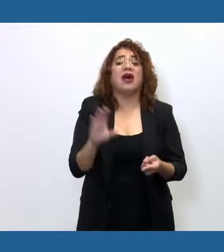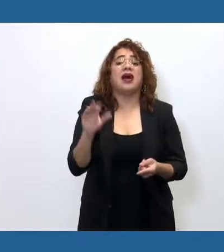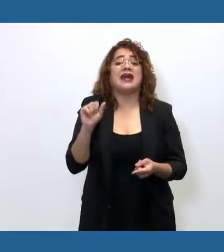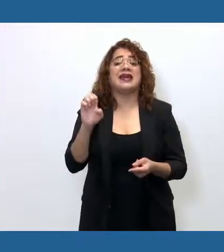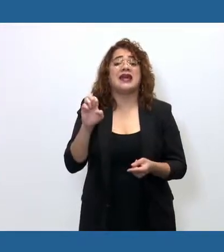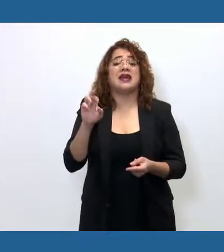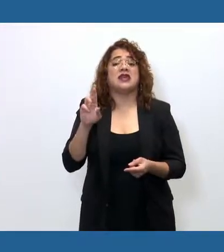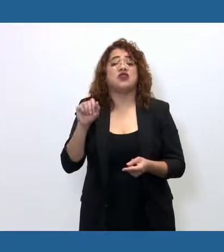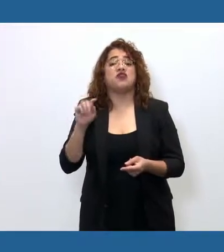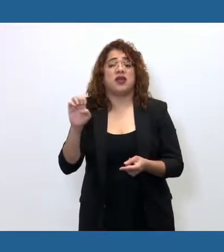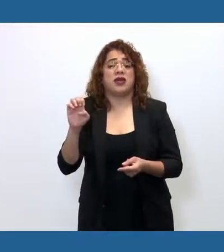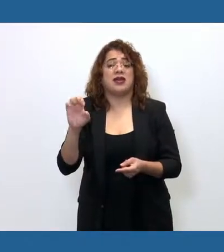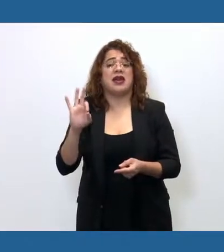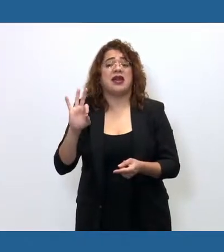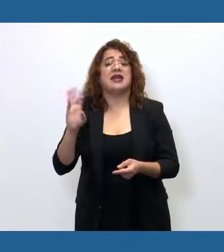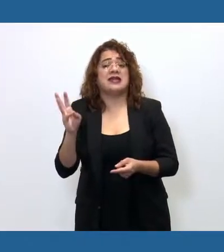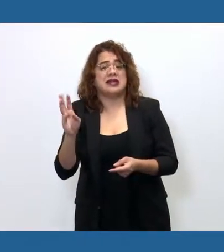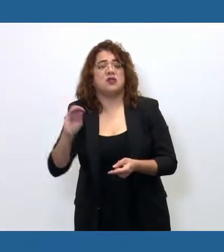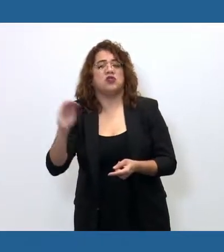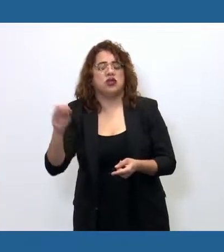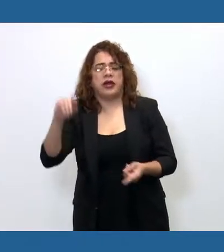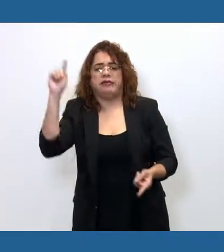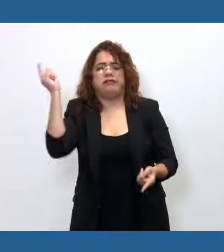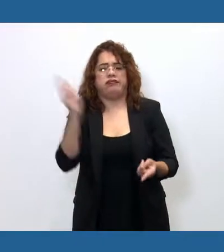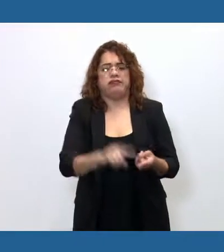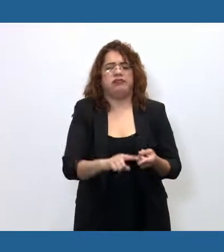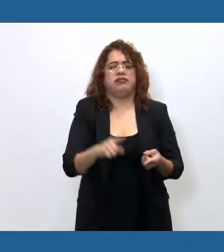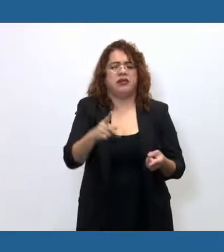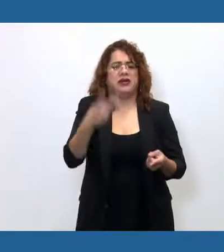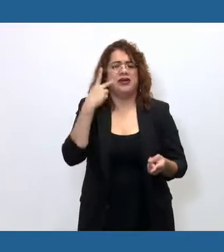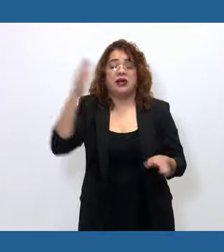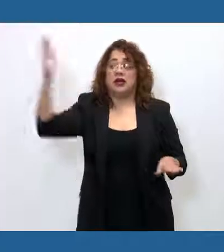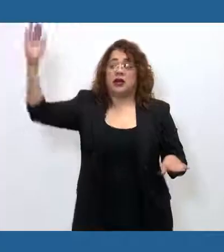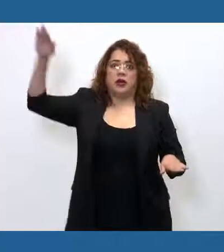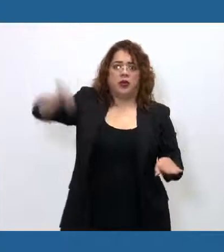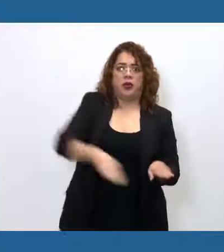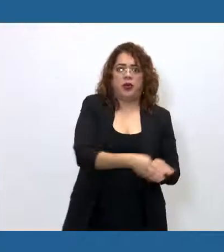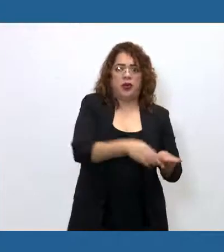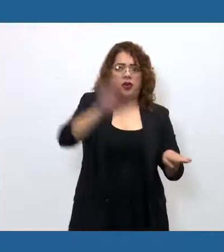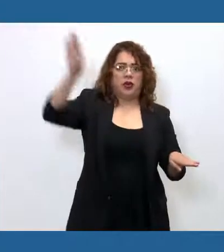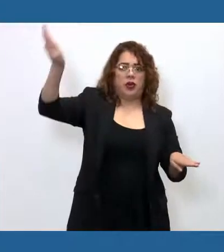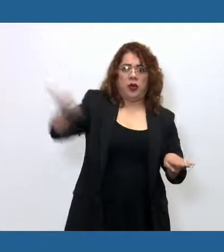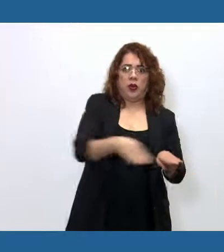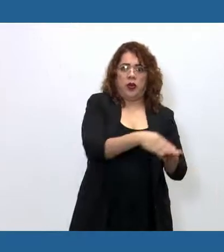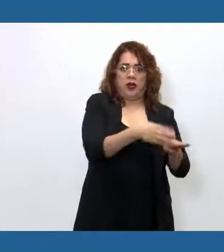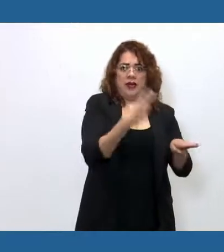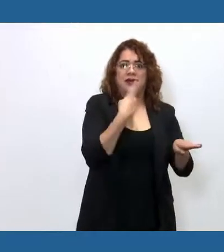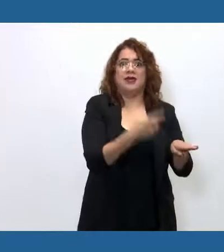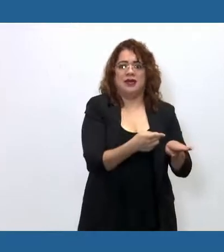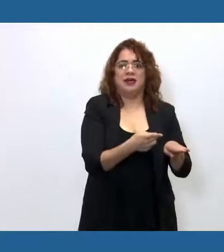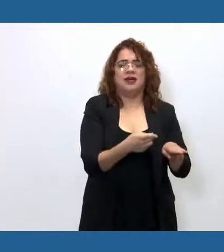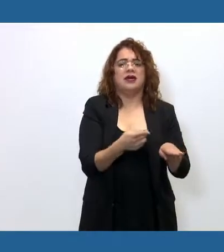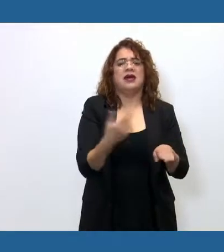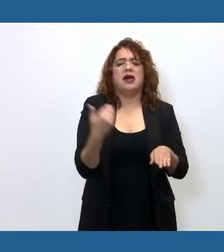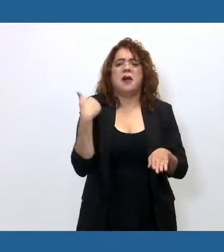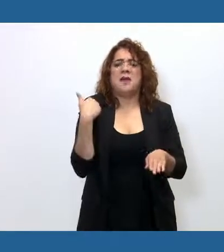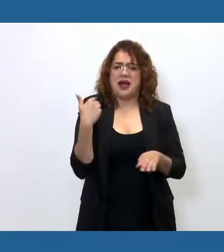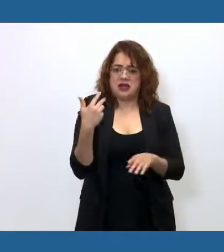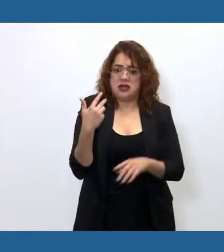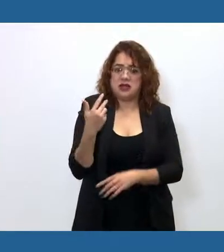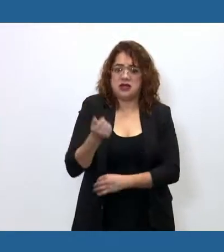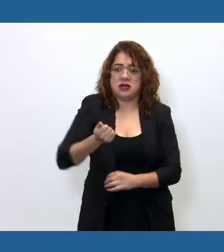these two graphics, what you'll see here is that in the last 60 days, we've gone from a positivity rate